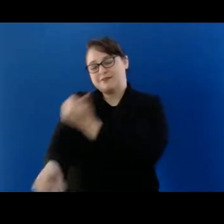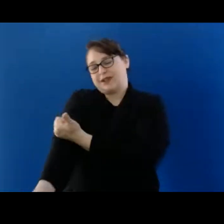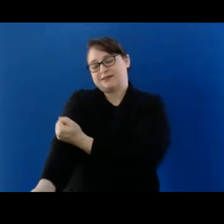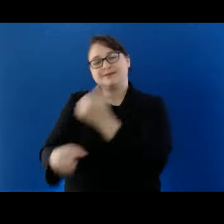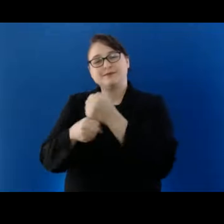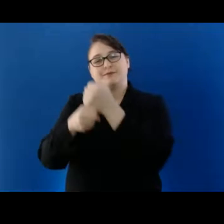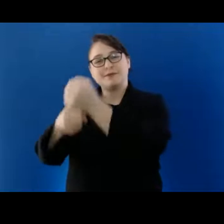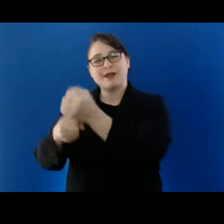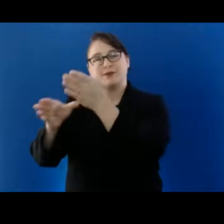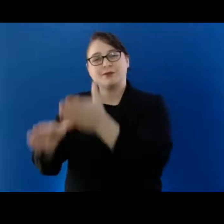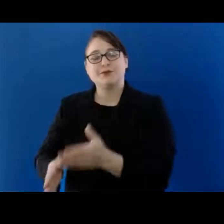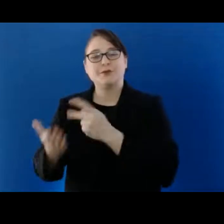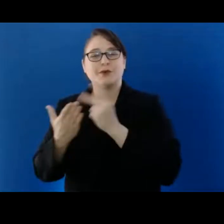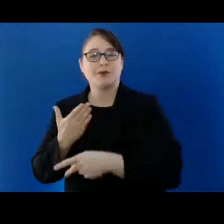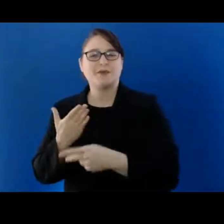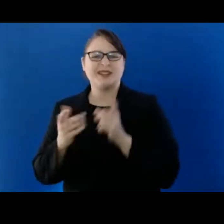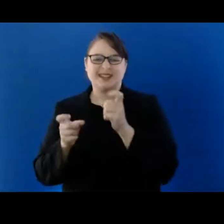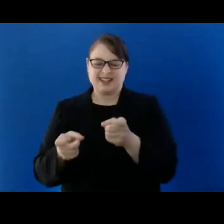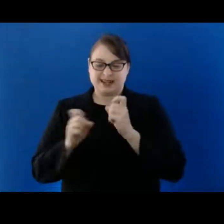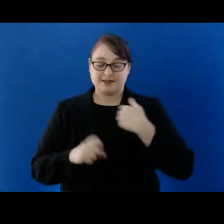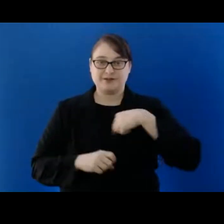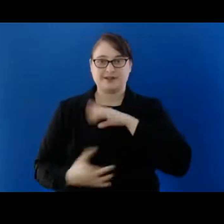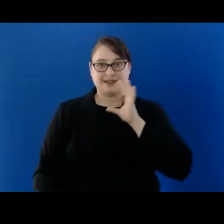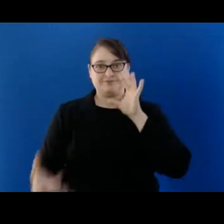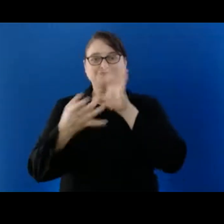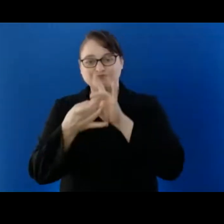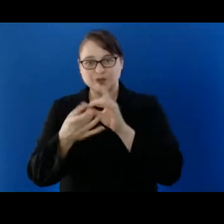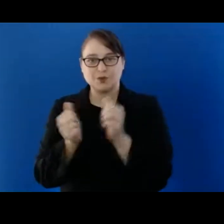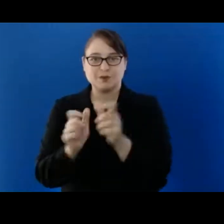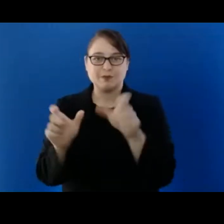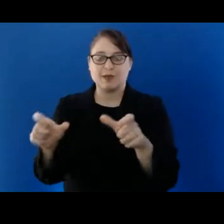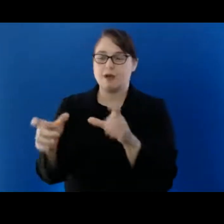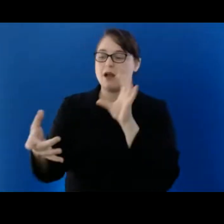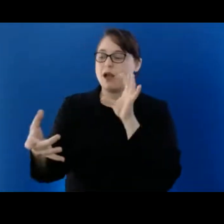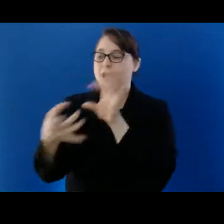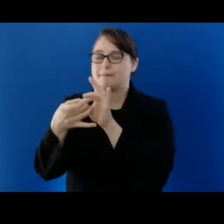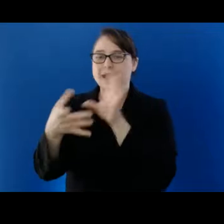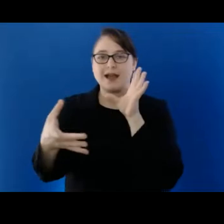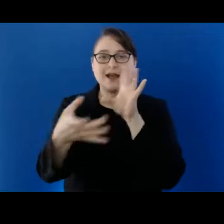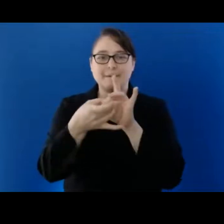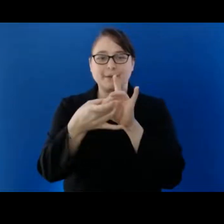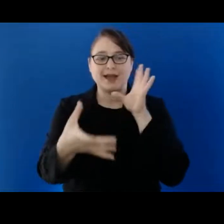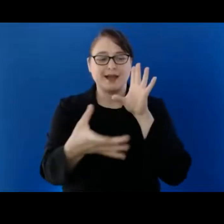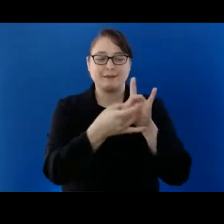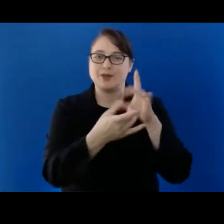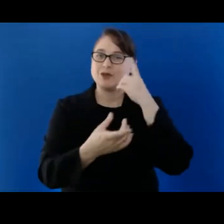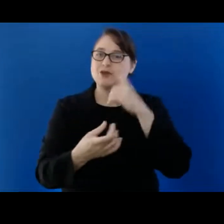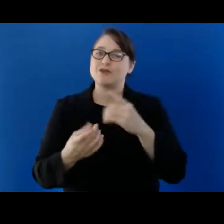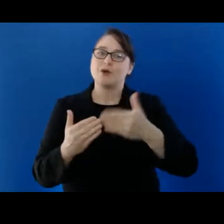that we became a trusted source in things that would come down the line. So it was natural to move